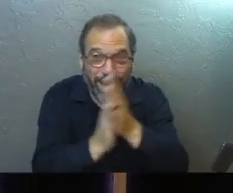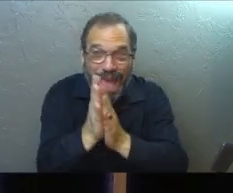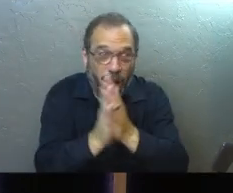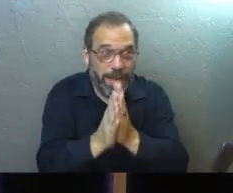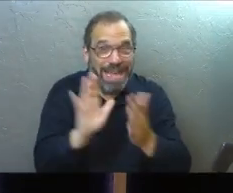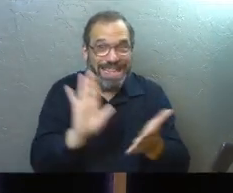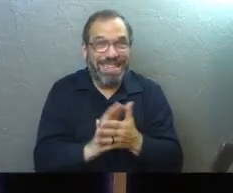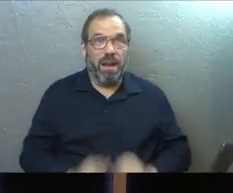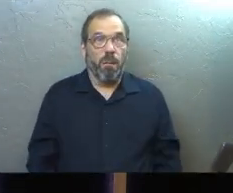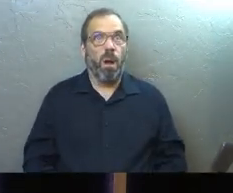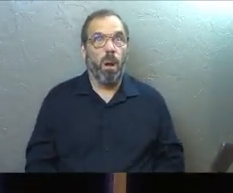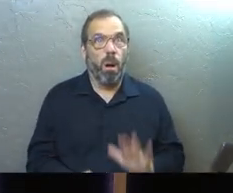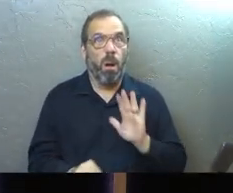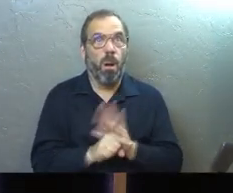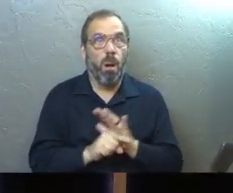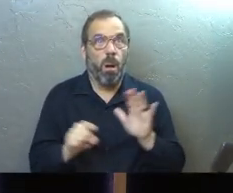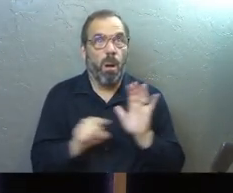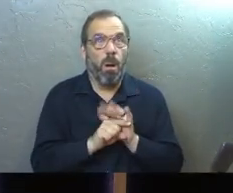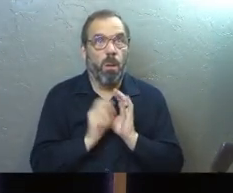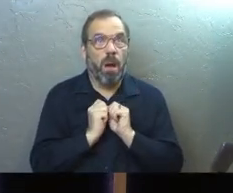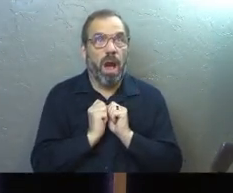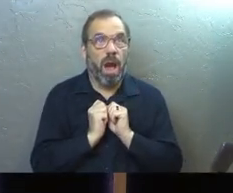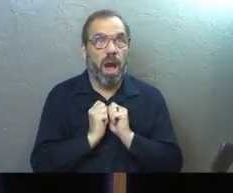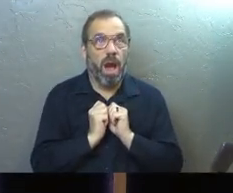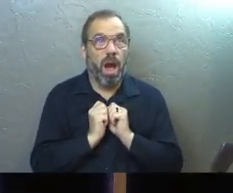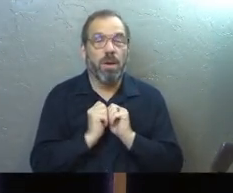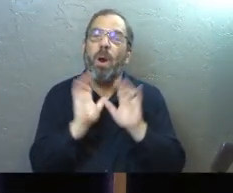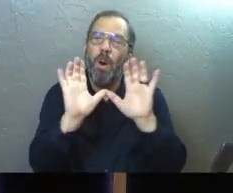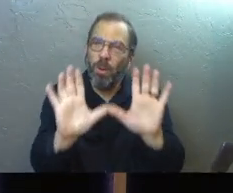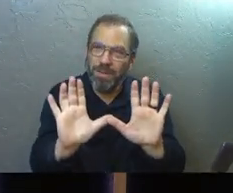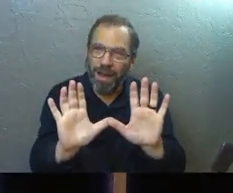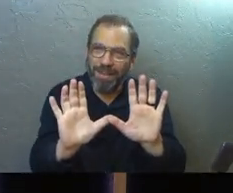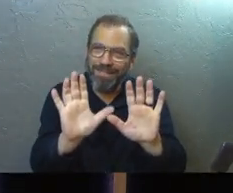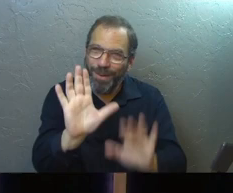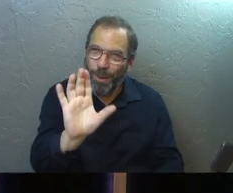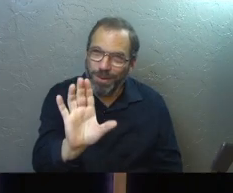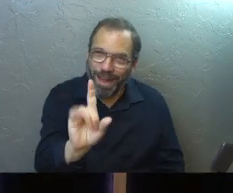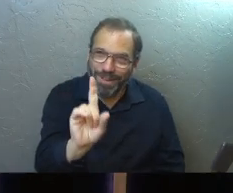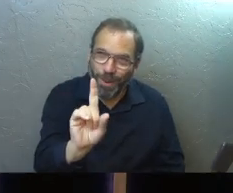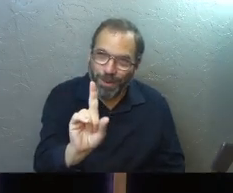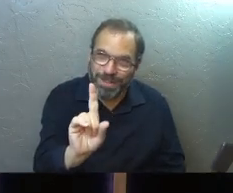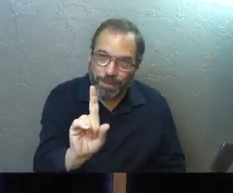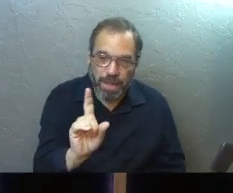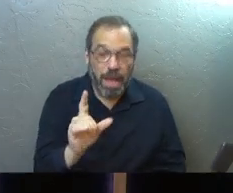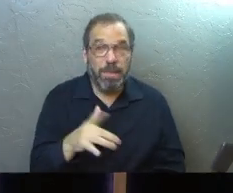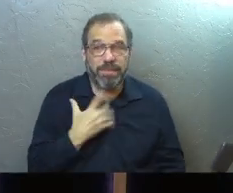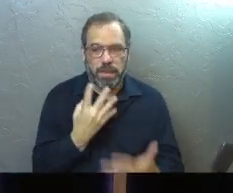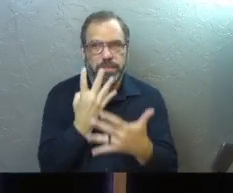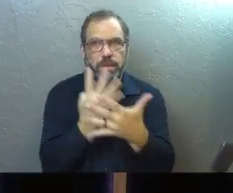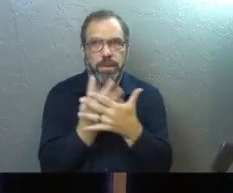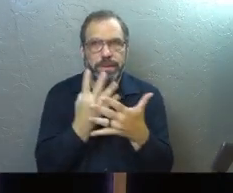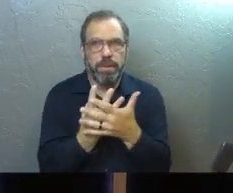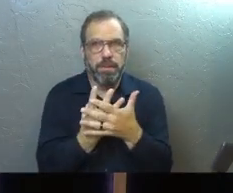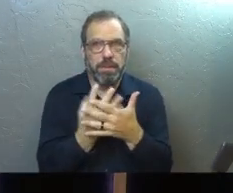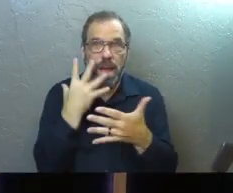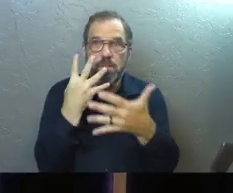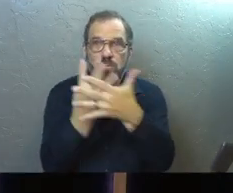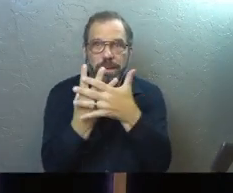This is a lot of dark, okay? I'll move through the second section pretty quick. But it's a prison.